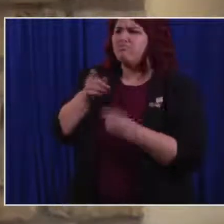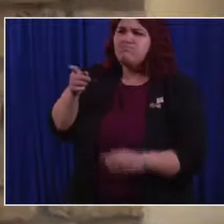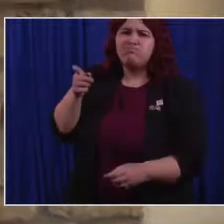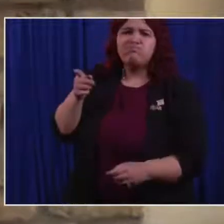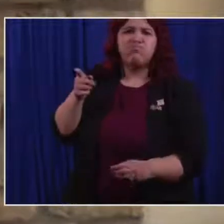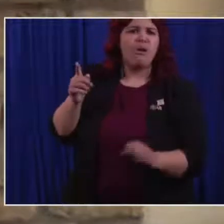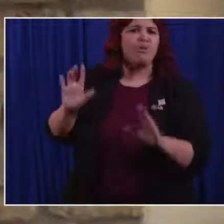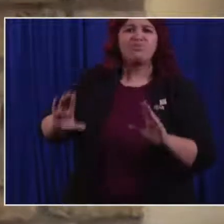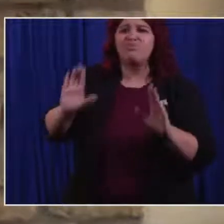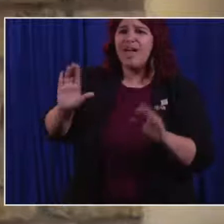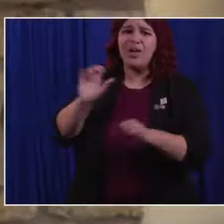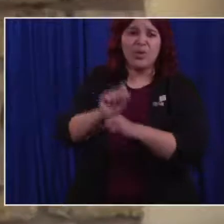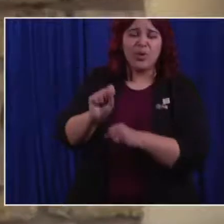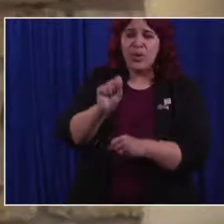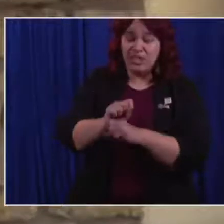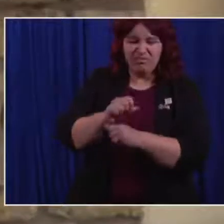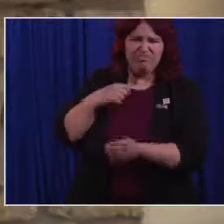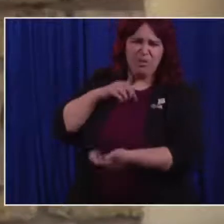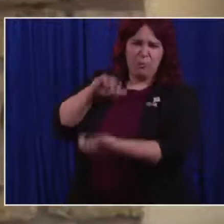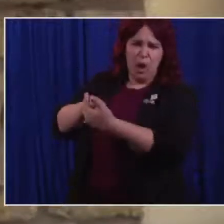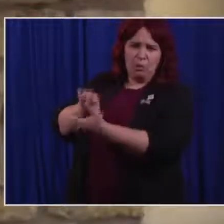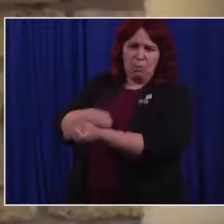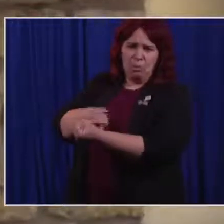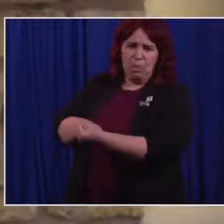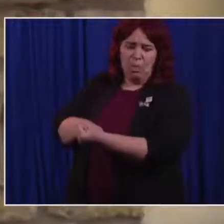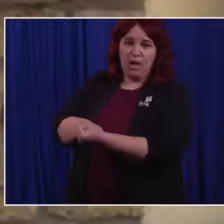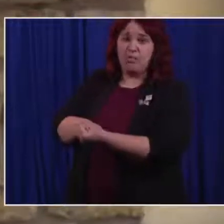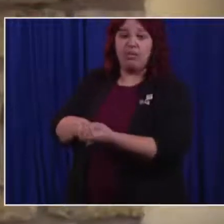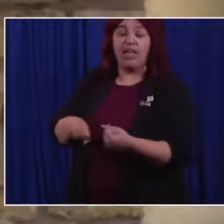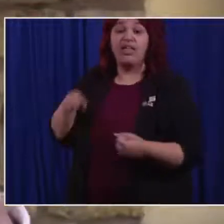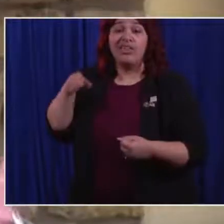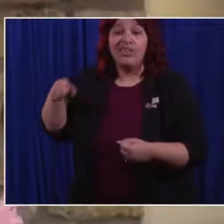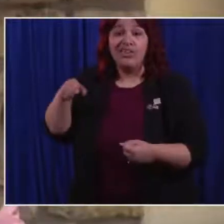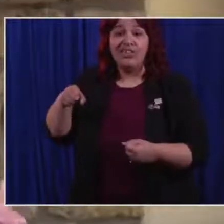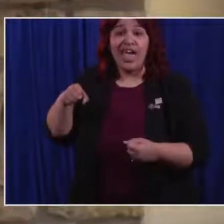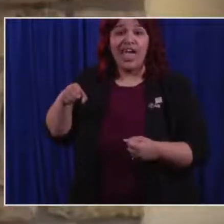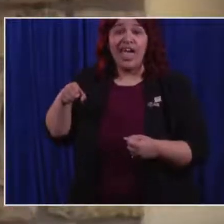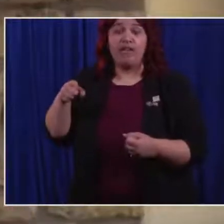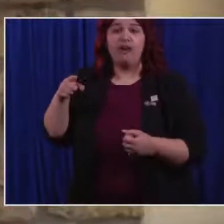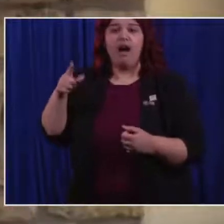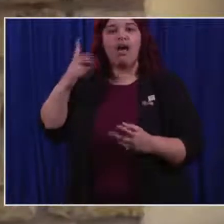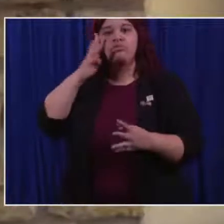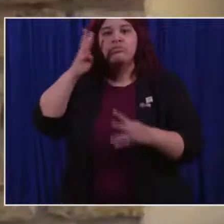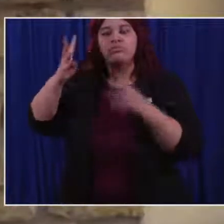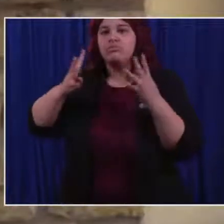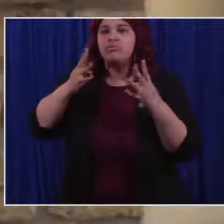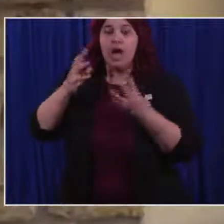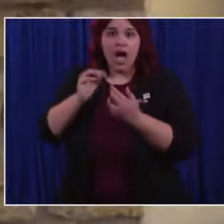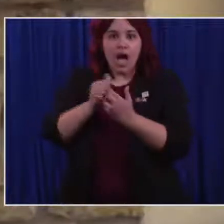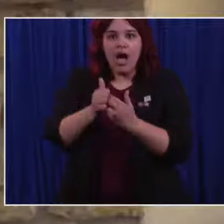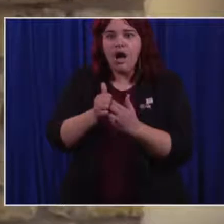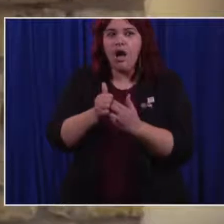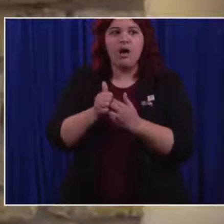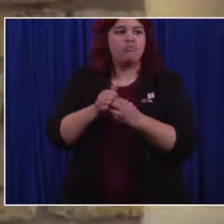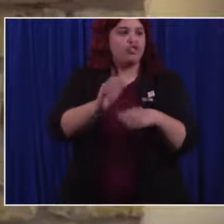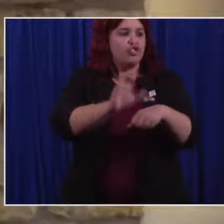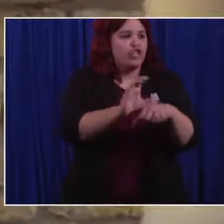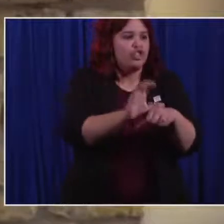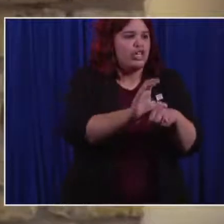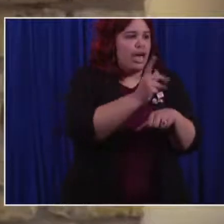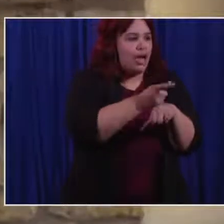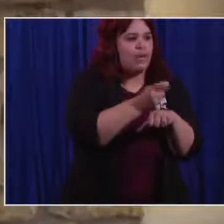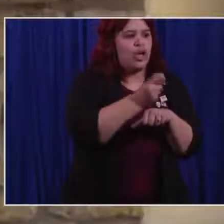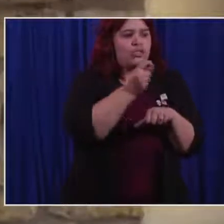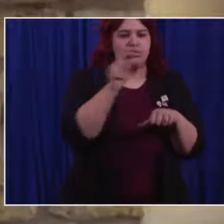this, but they're doing innovative things. They're partnering with churches. They're partnering with different people in the